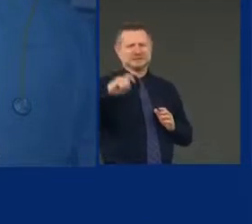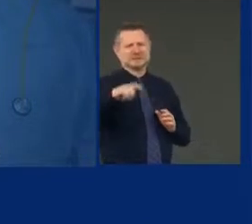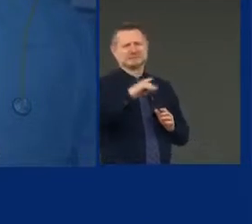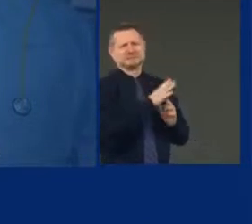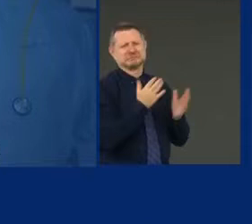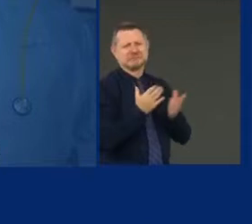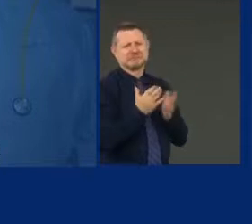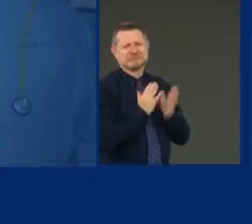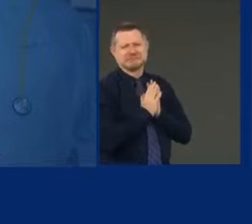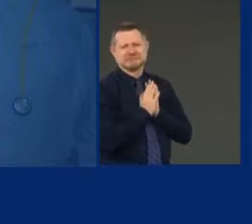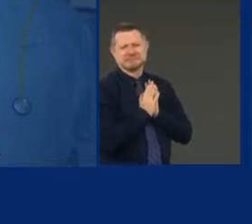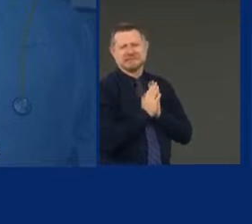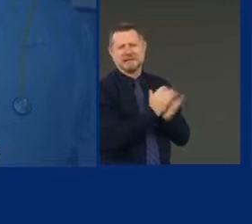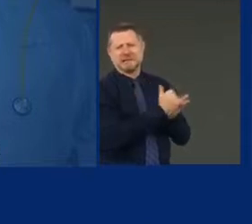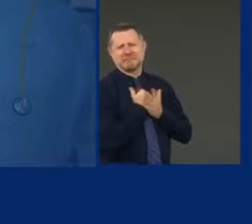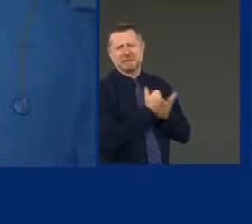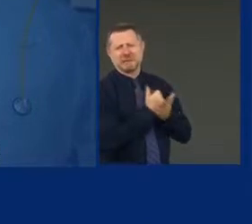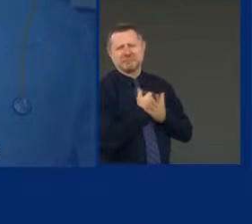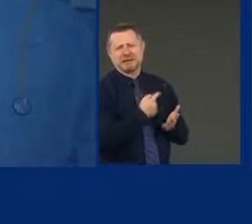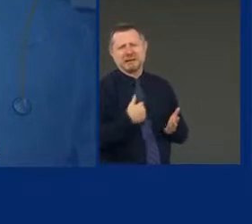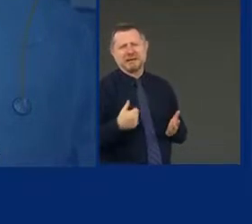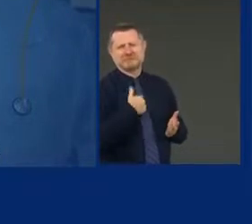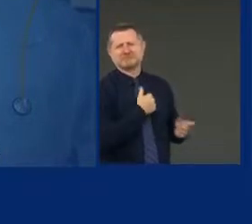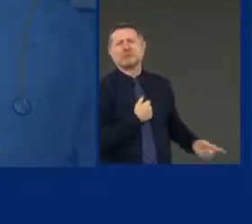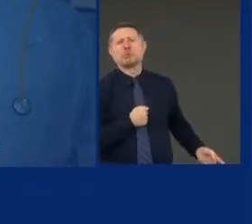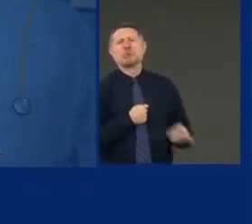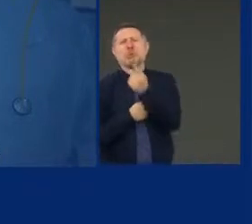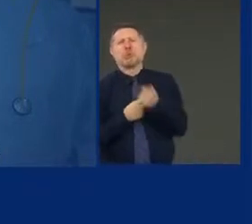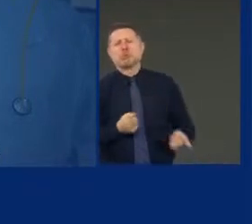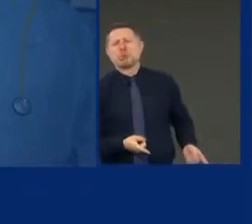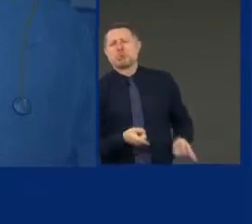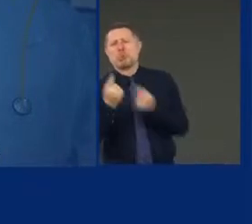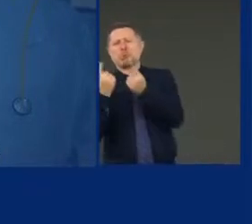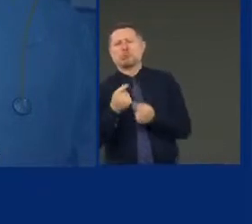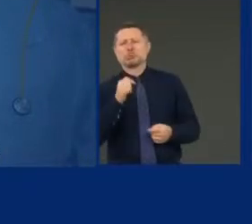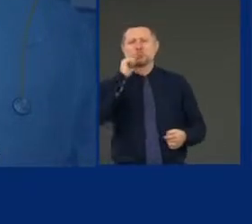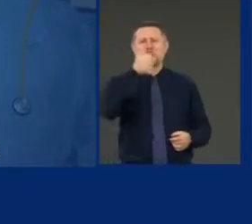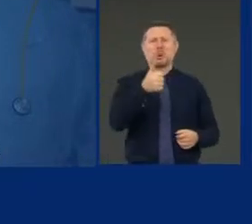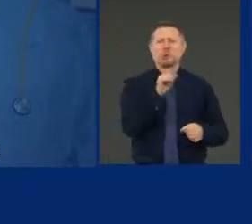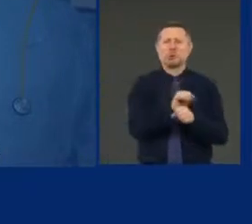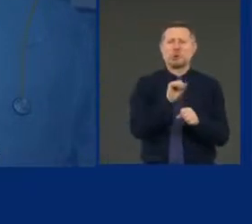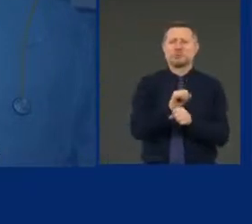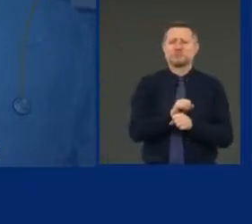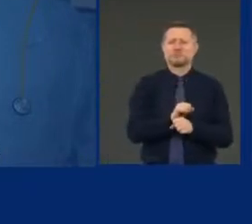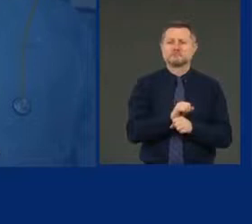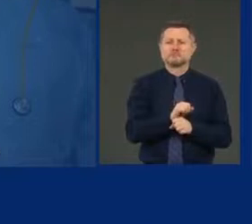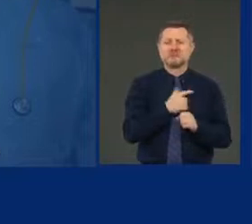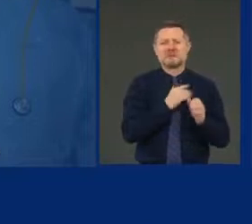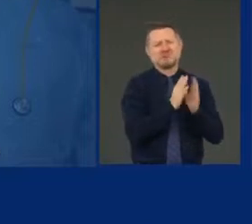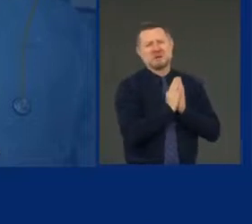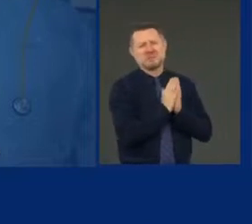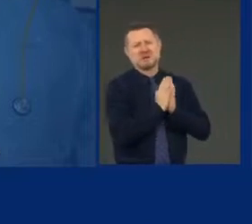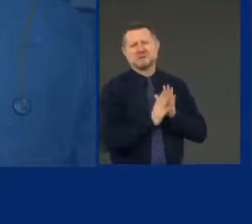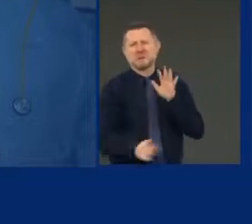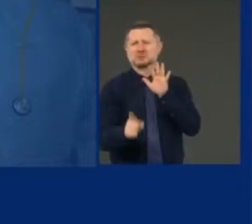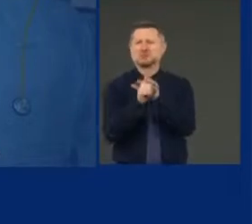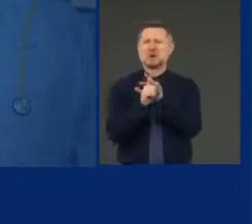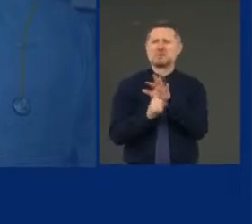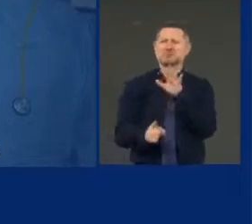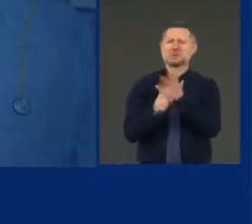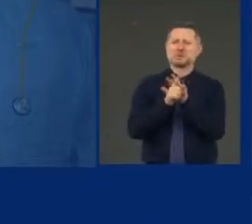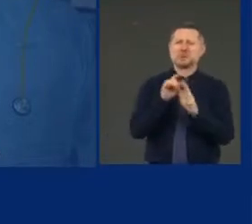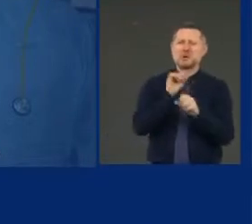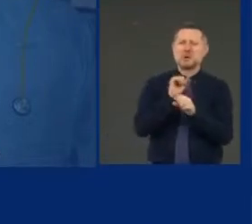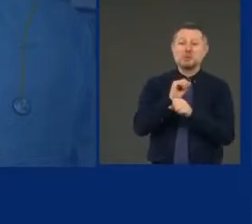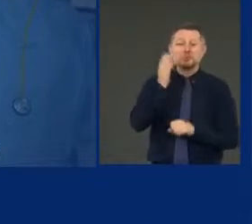please help us and go to work tomorrow. Please show up for work because